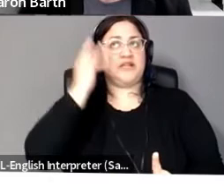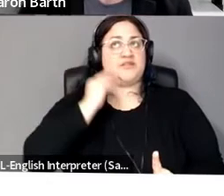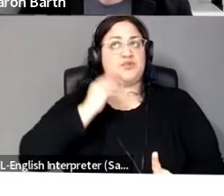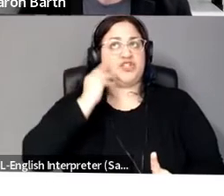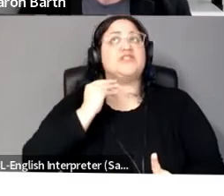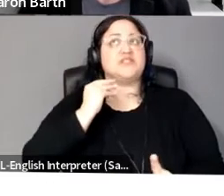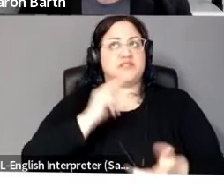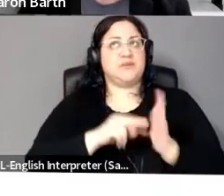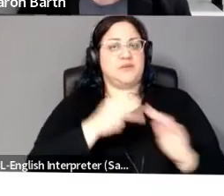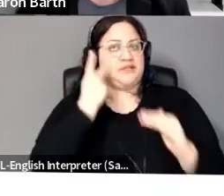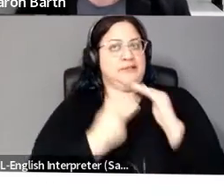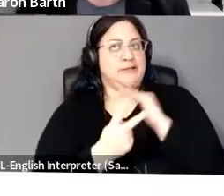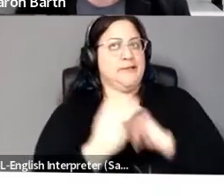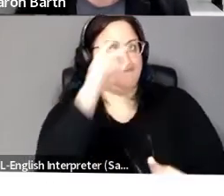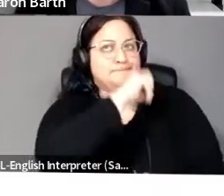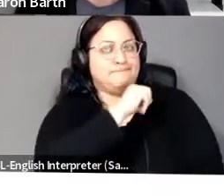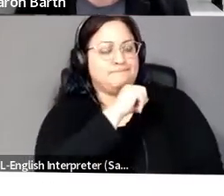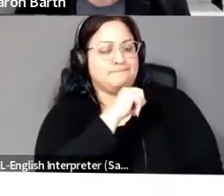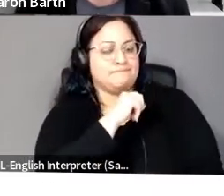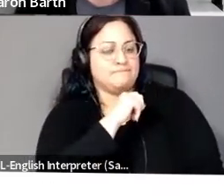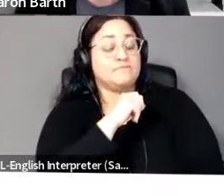Yep. Okay.